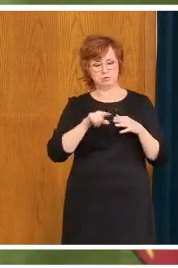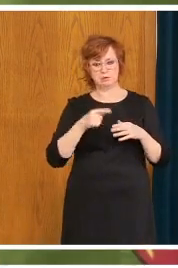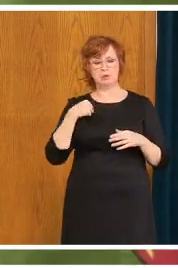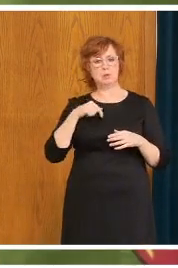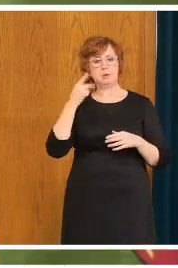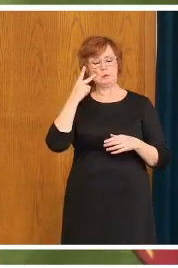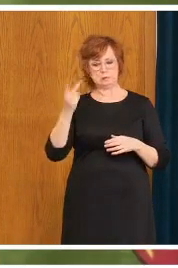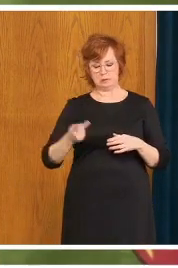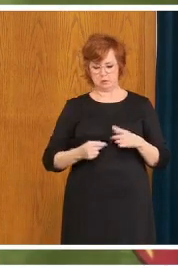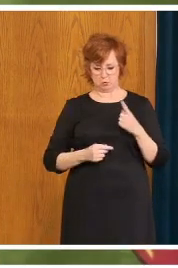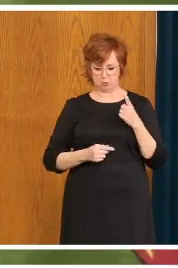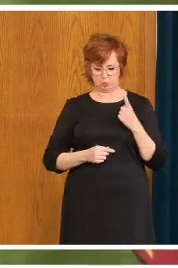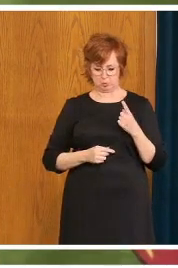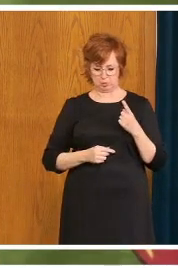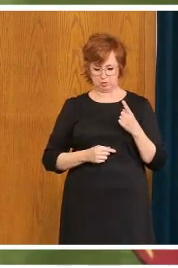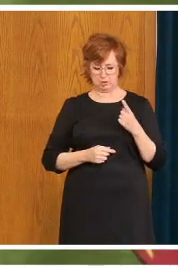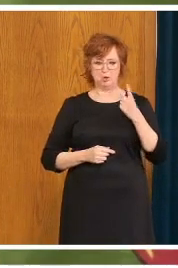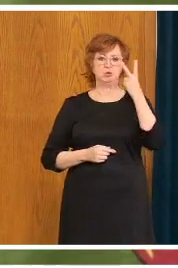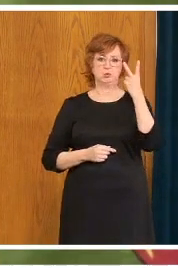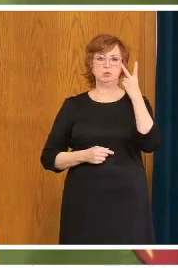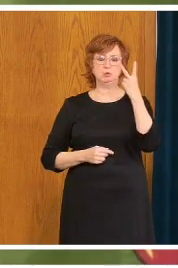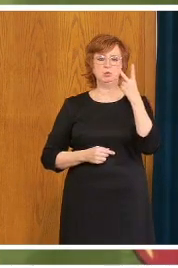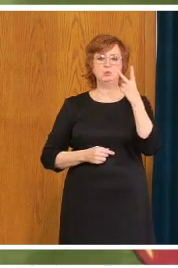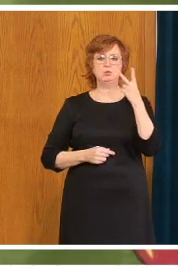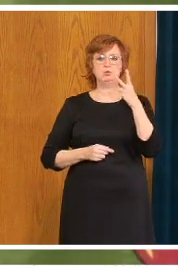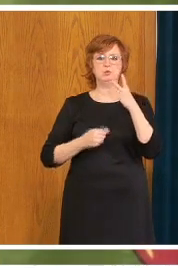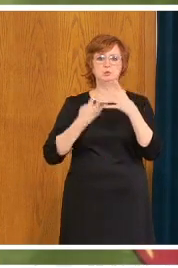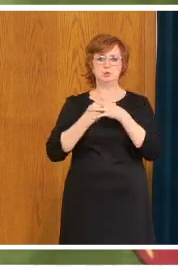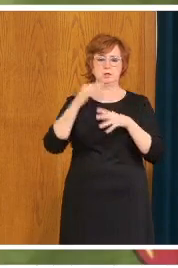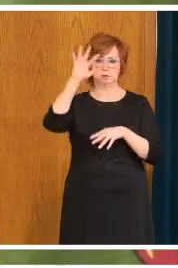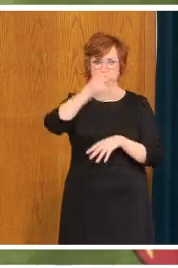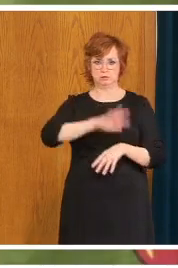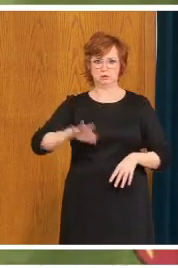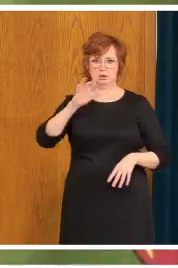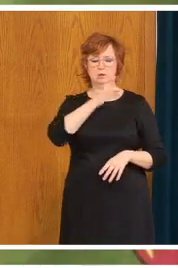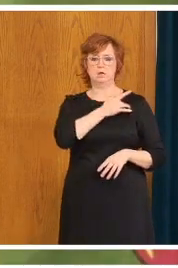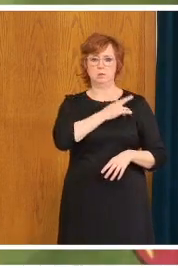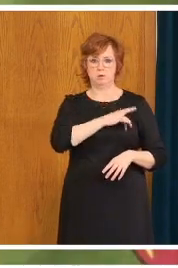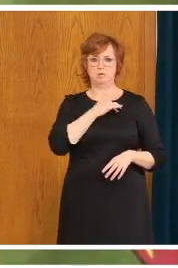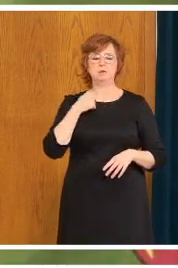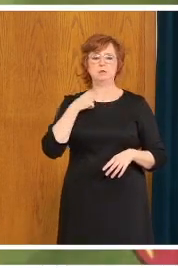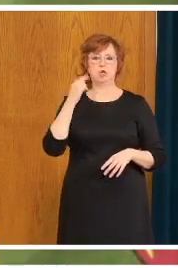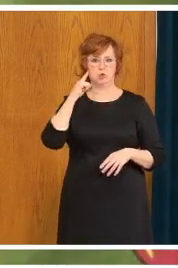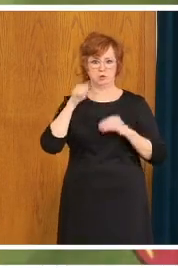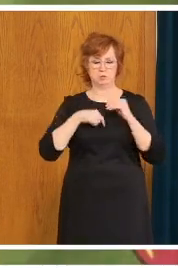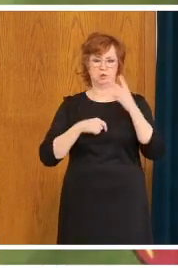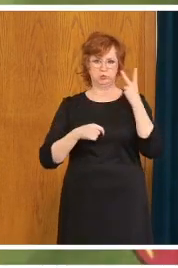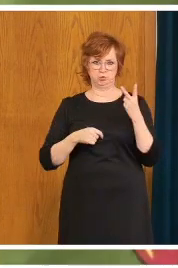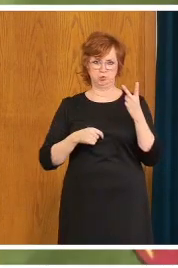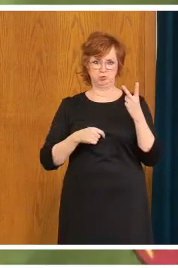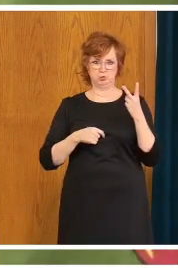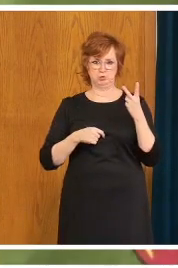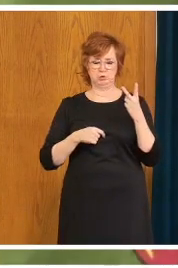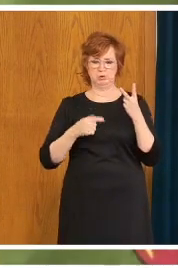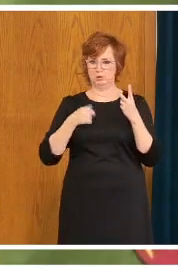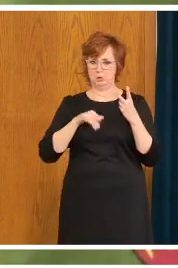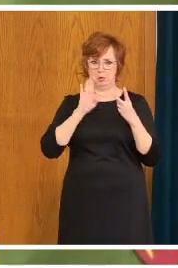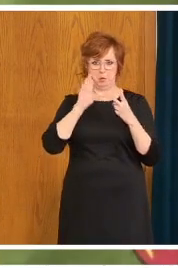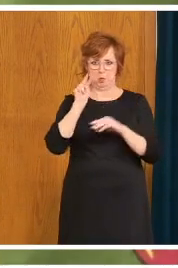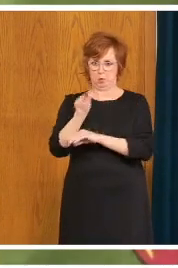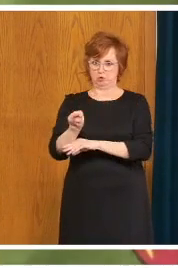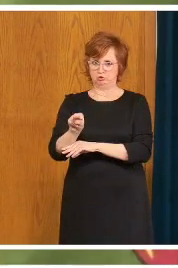seen outbreaks declared in 2 correctional facilities across the province that I've been made aware of. So we're monitoring this very close, but we are